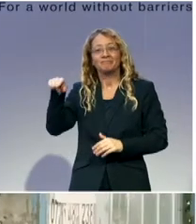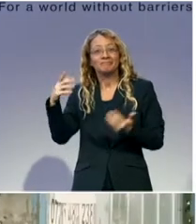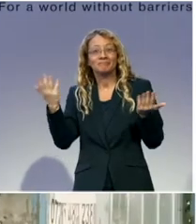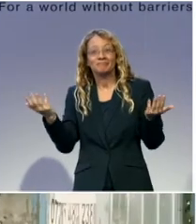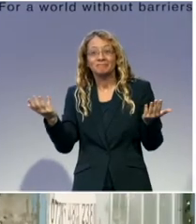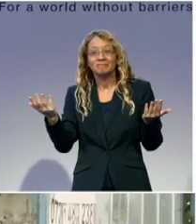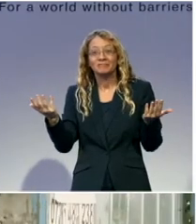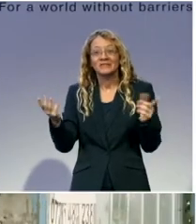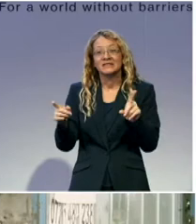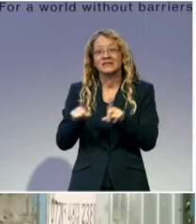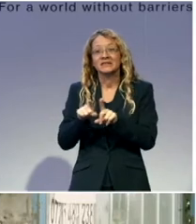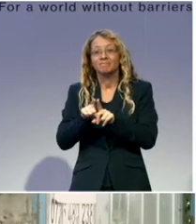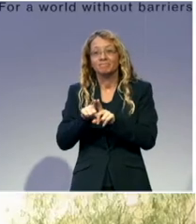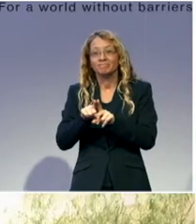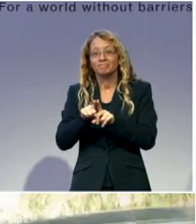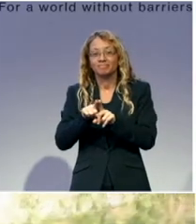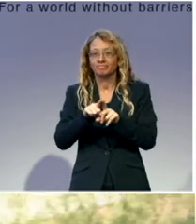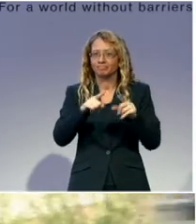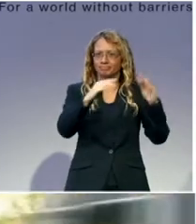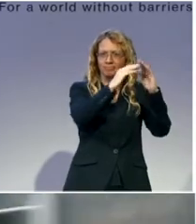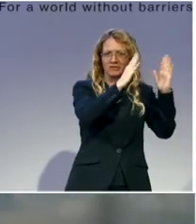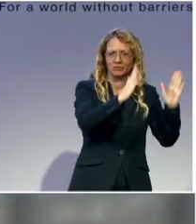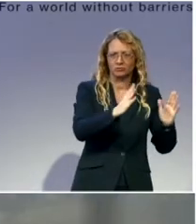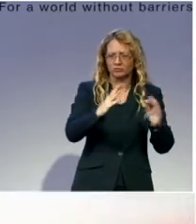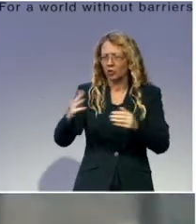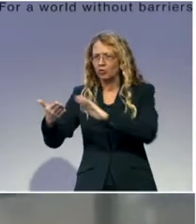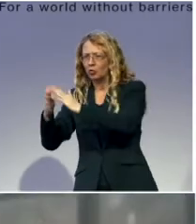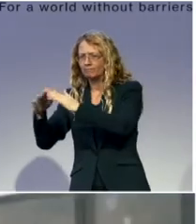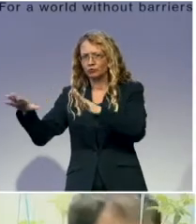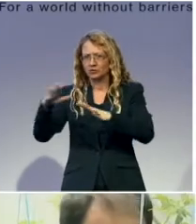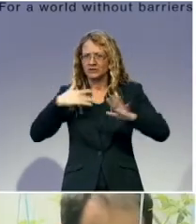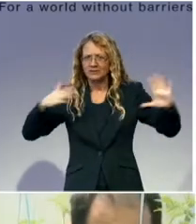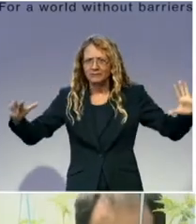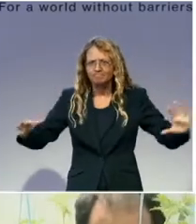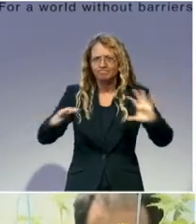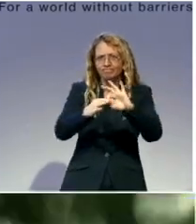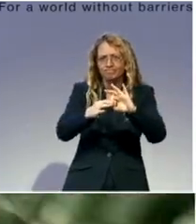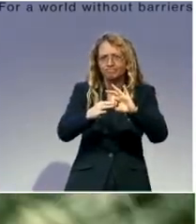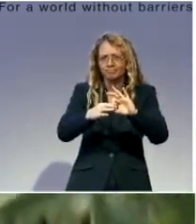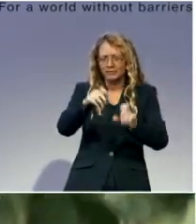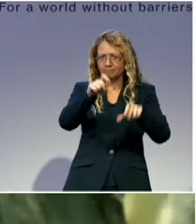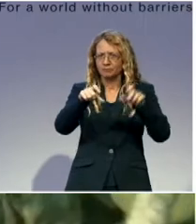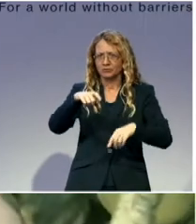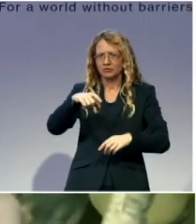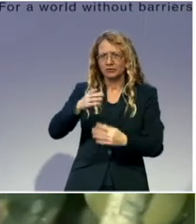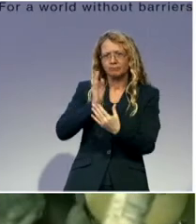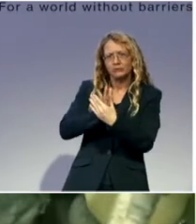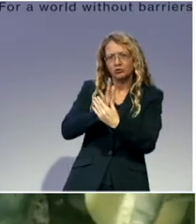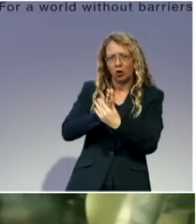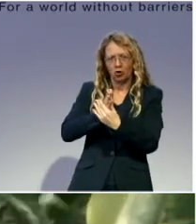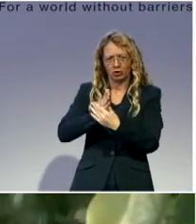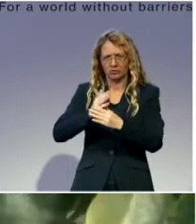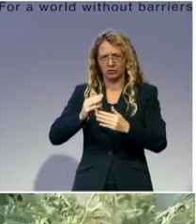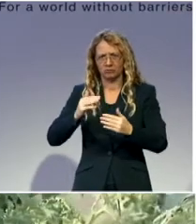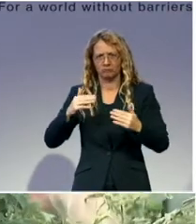between institutions and the community. Persons with psychosocial and intellectual disabilities live in one